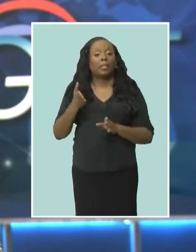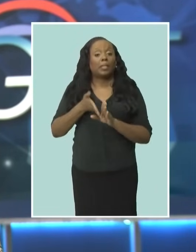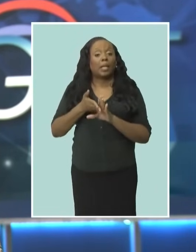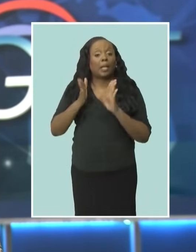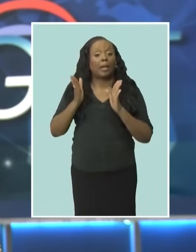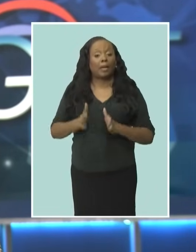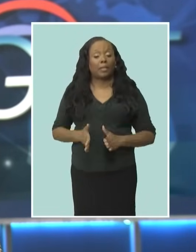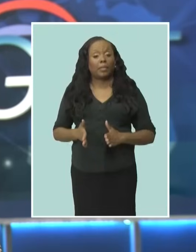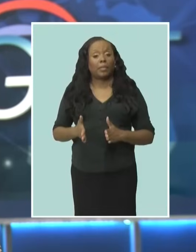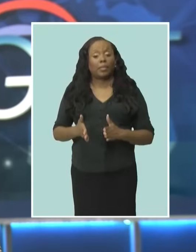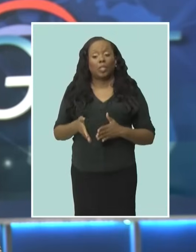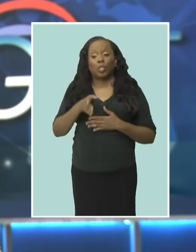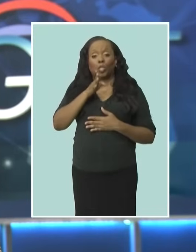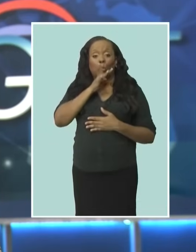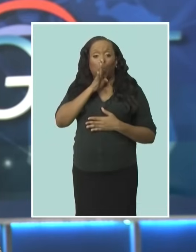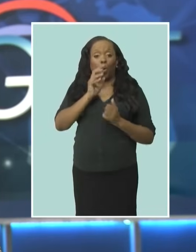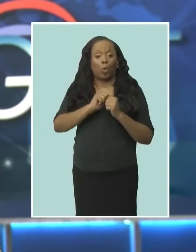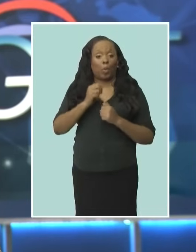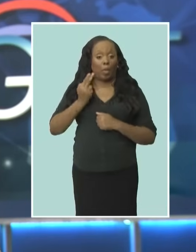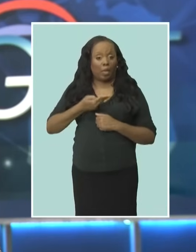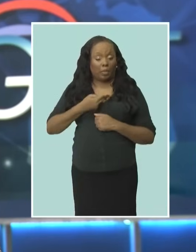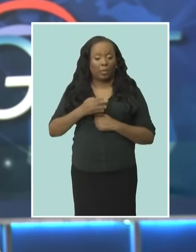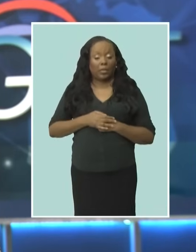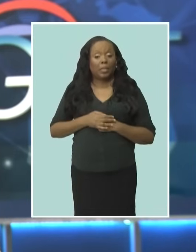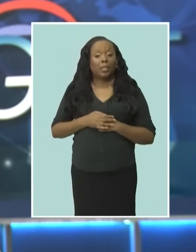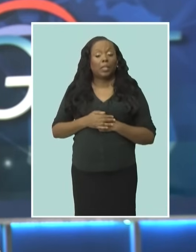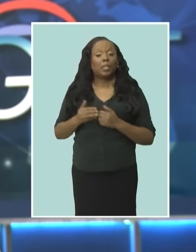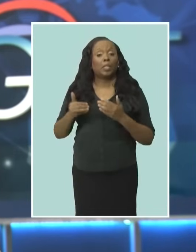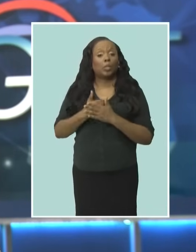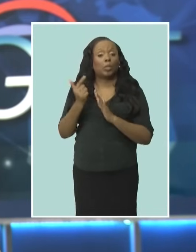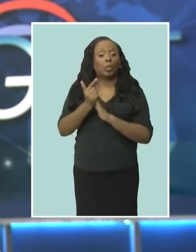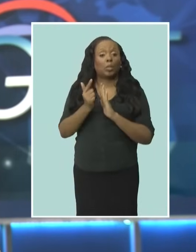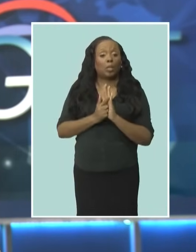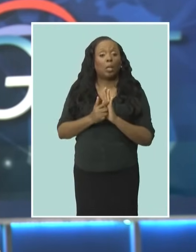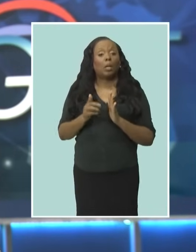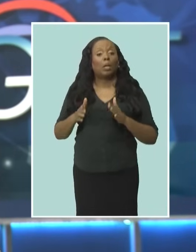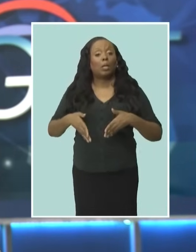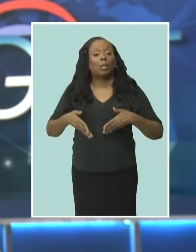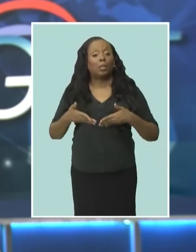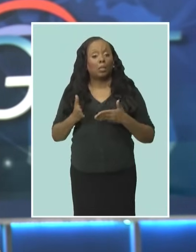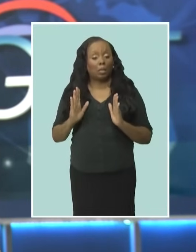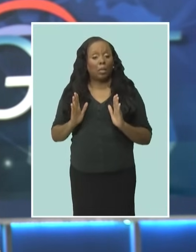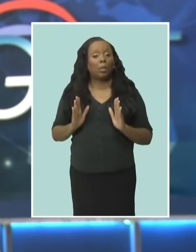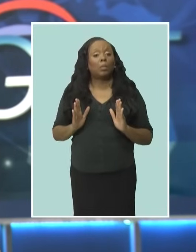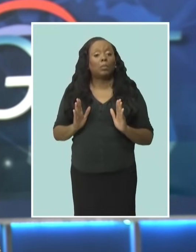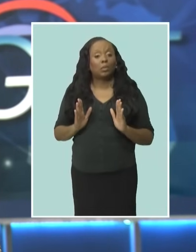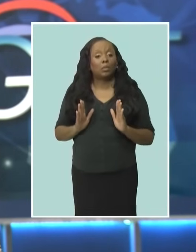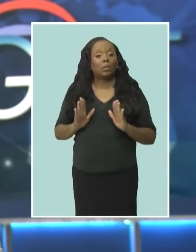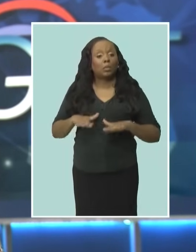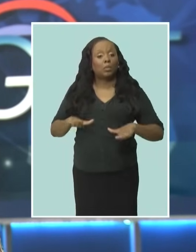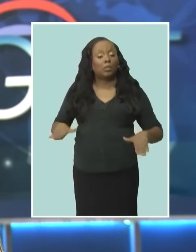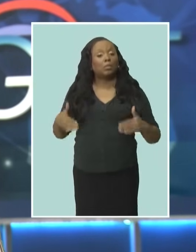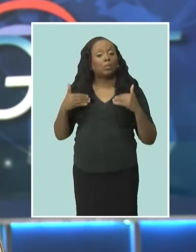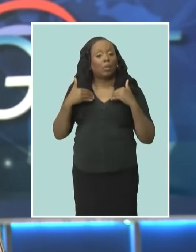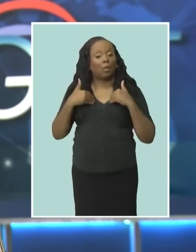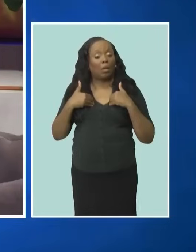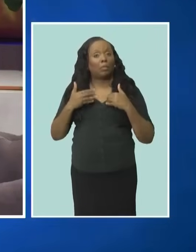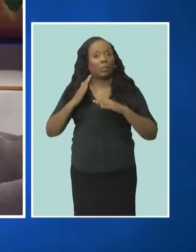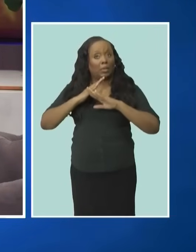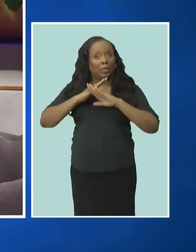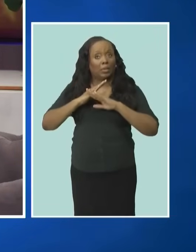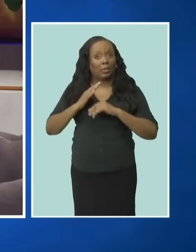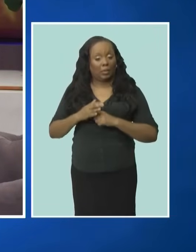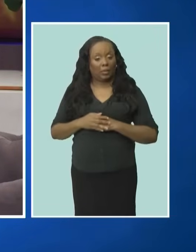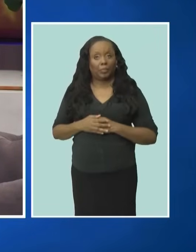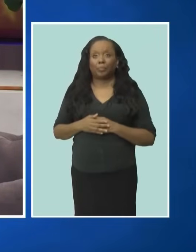She stresses the Act protects their right to make decisions about their care with appropriate consent procedures. So what